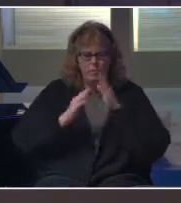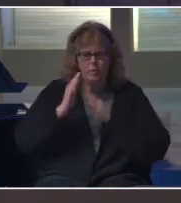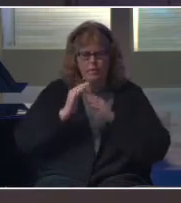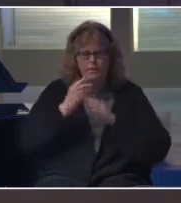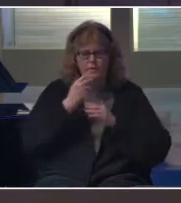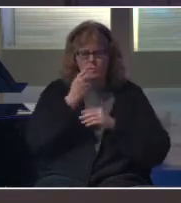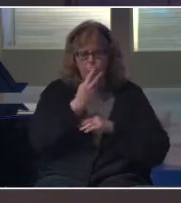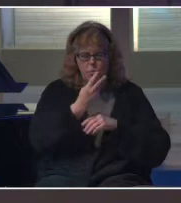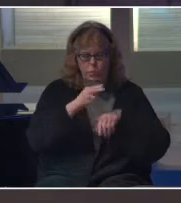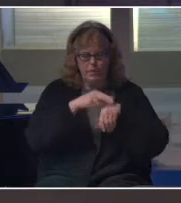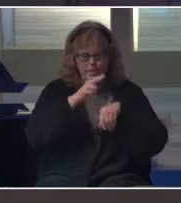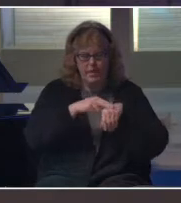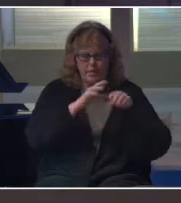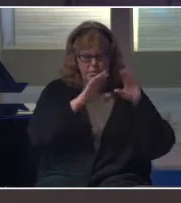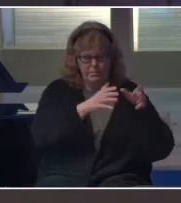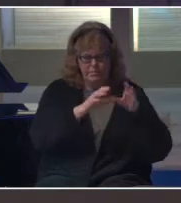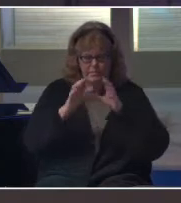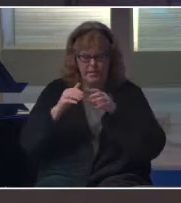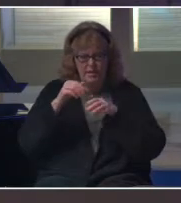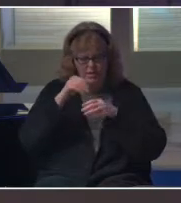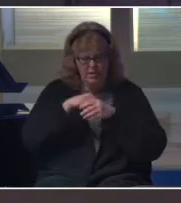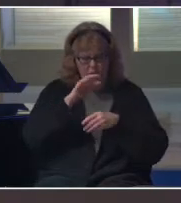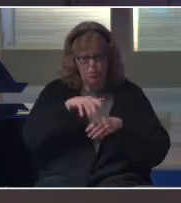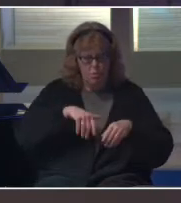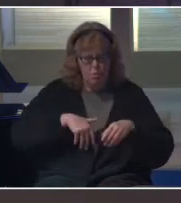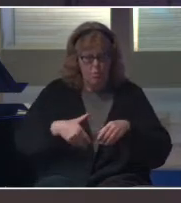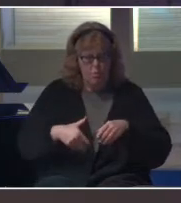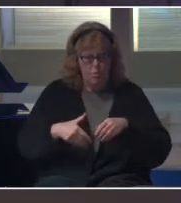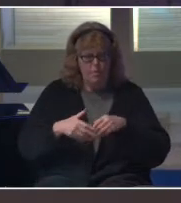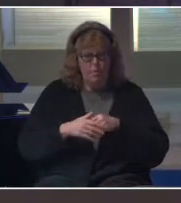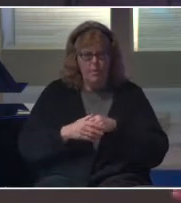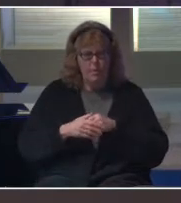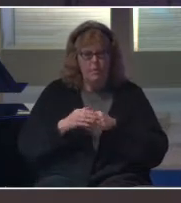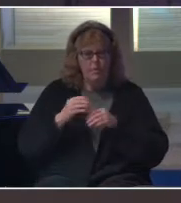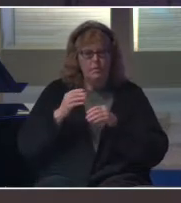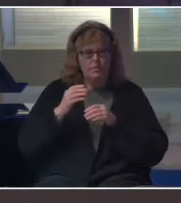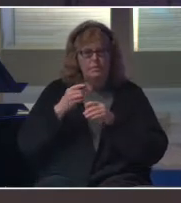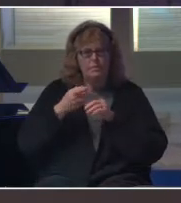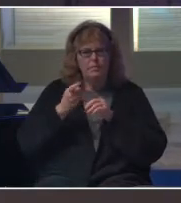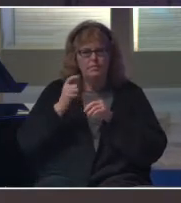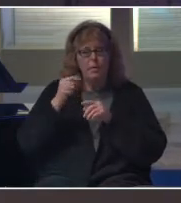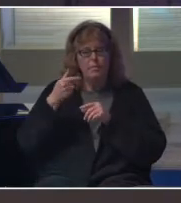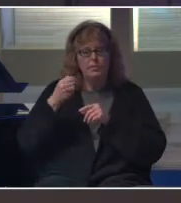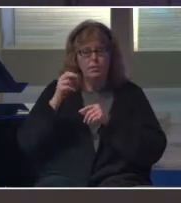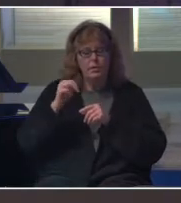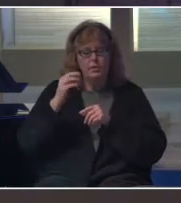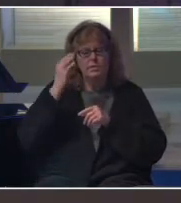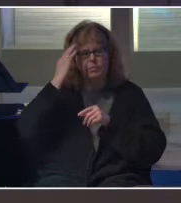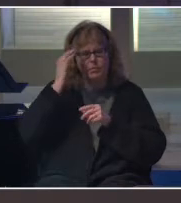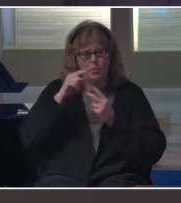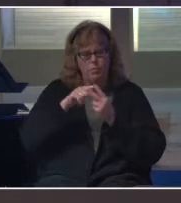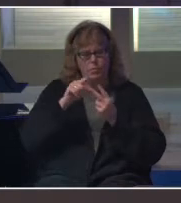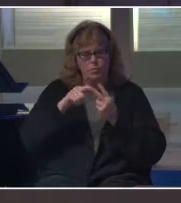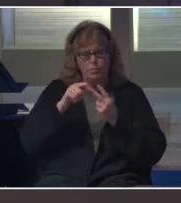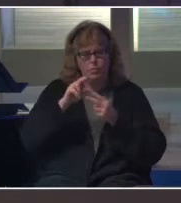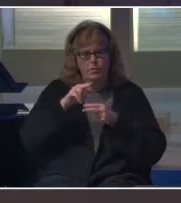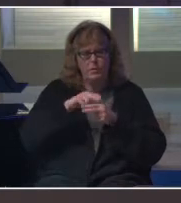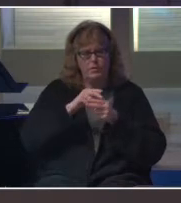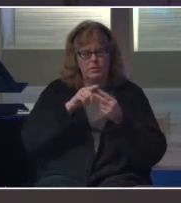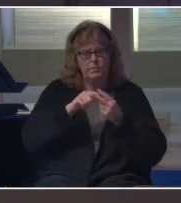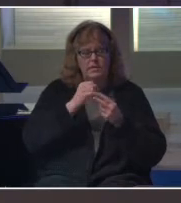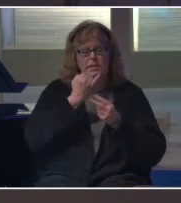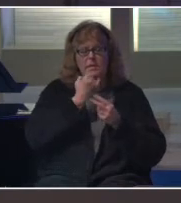two nations are in your womb. From the latter part of Genesis, we know that these two nations are